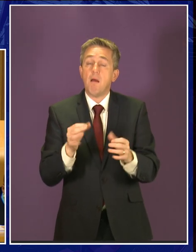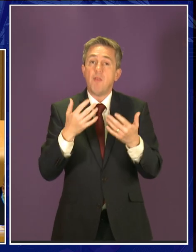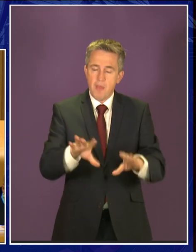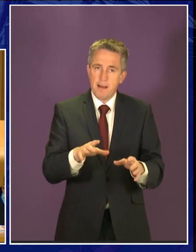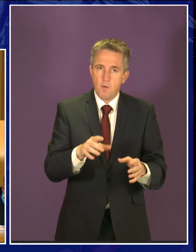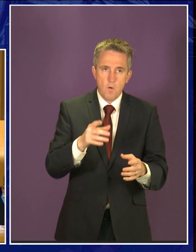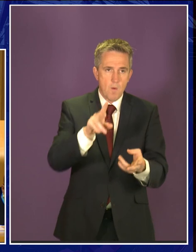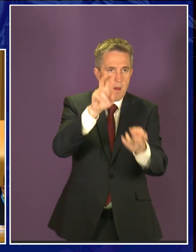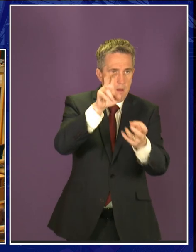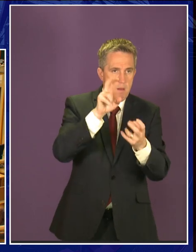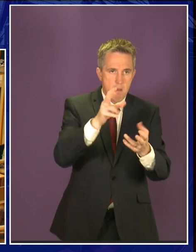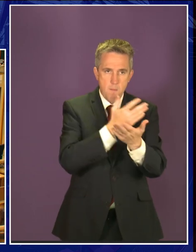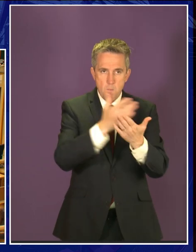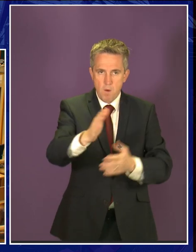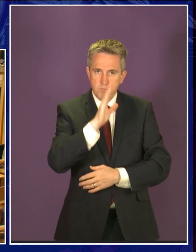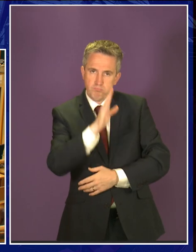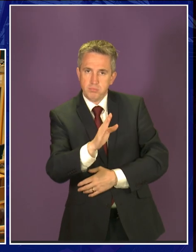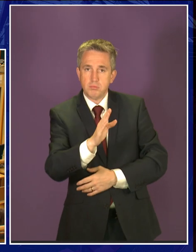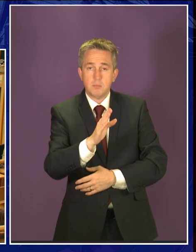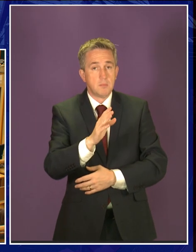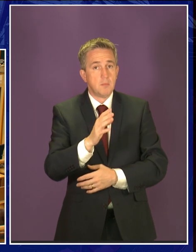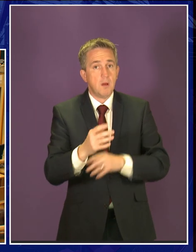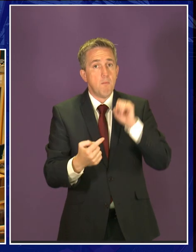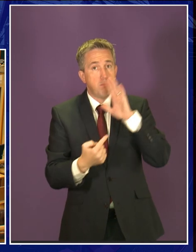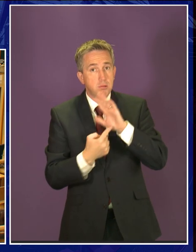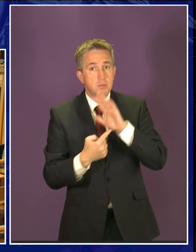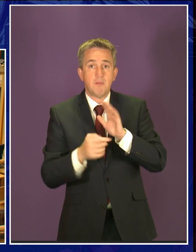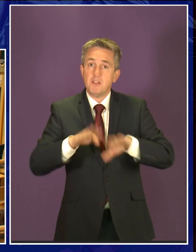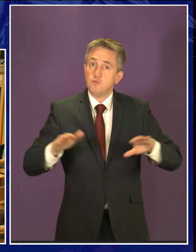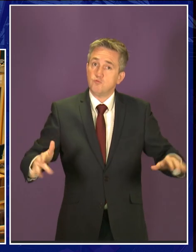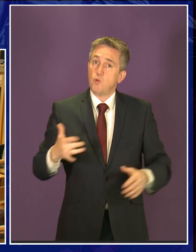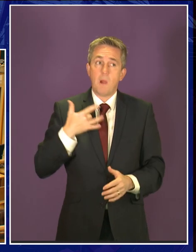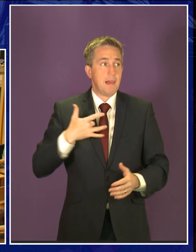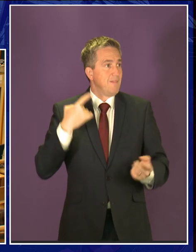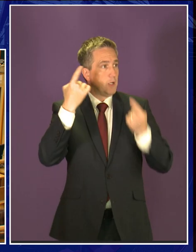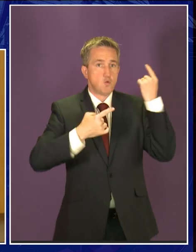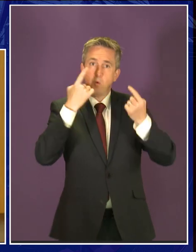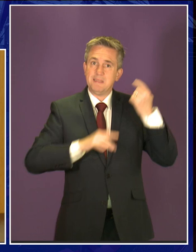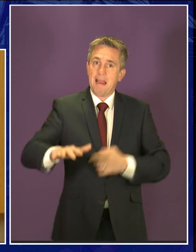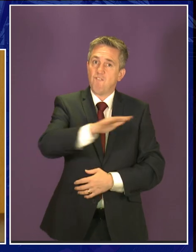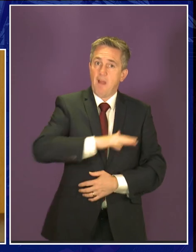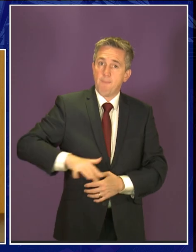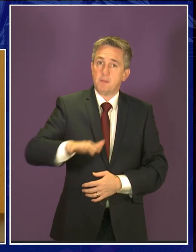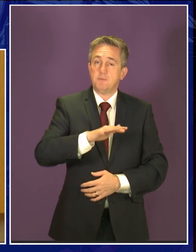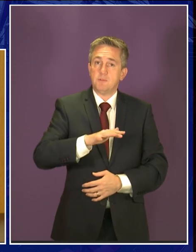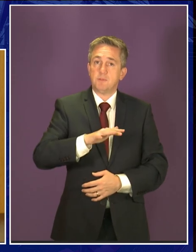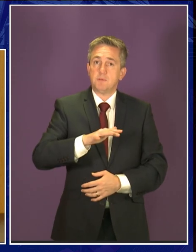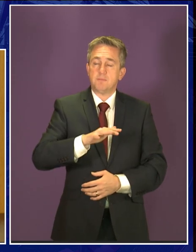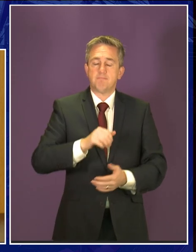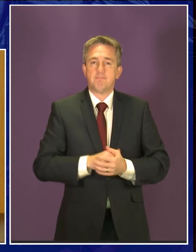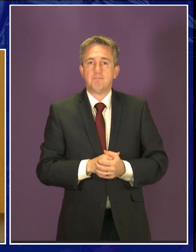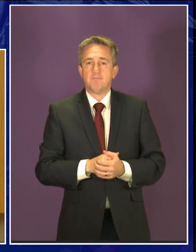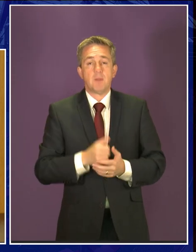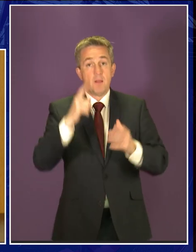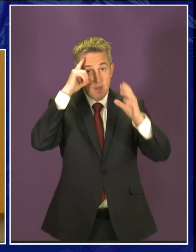successfully. This is very important for all children throughout the world who live in noisy environments. From a neuroanatomical